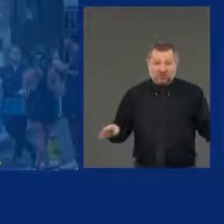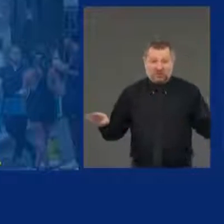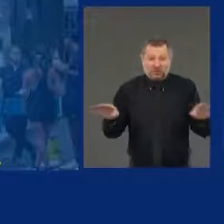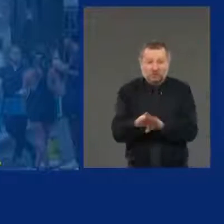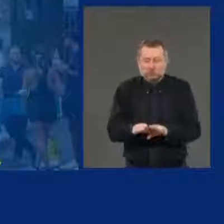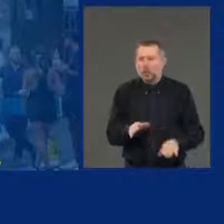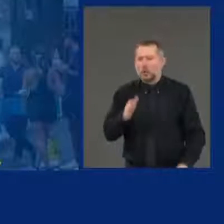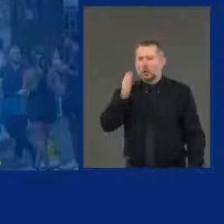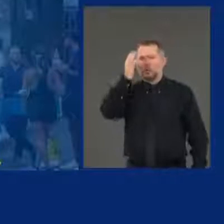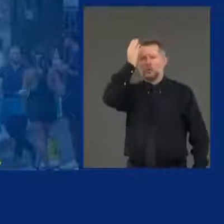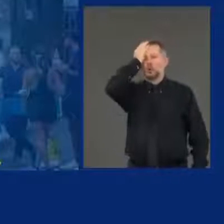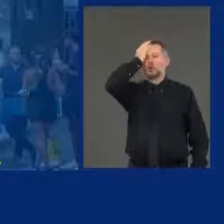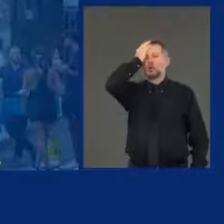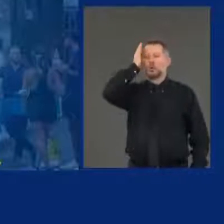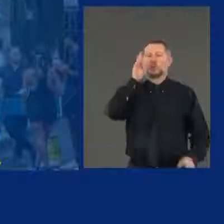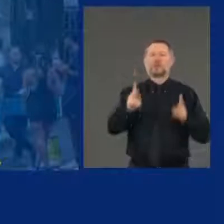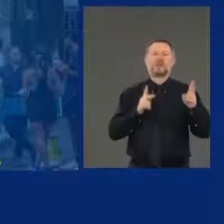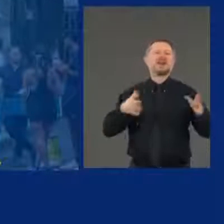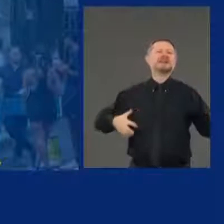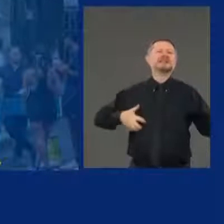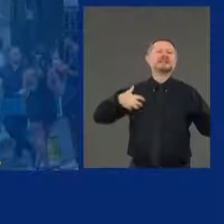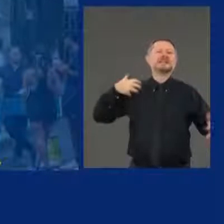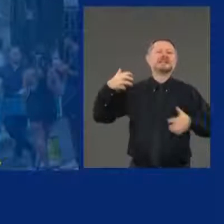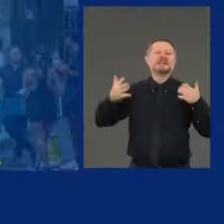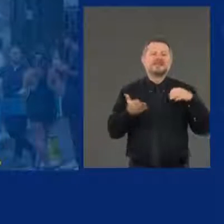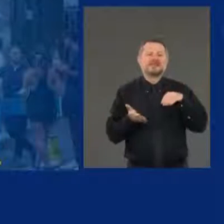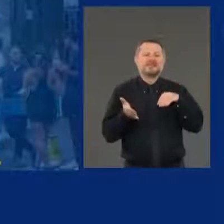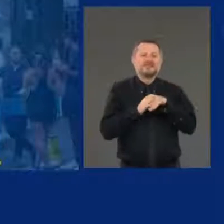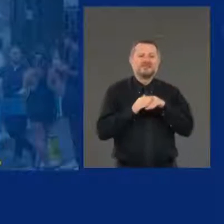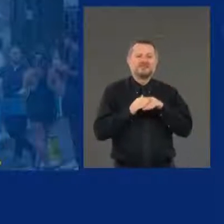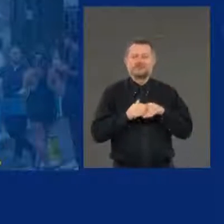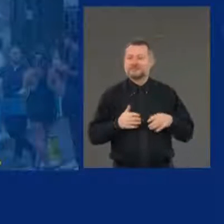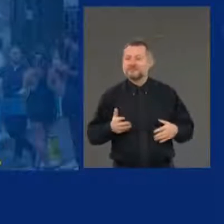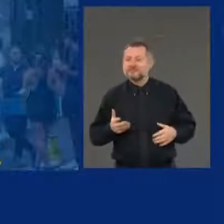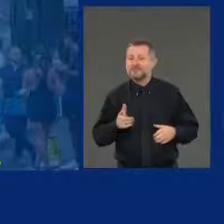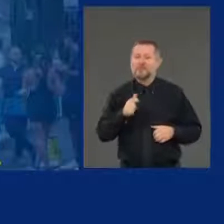you accountable. Bars and restaurants, do your job.